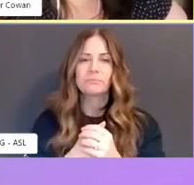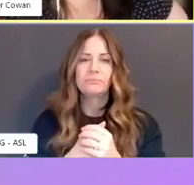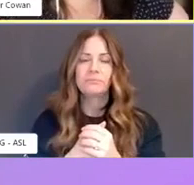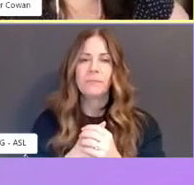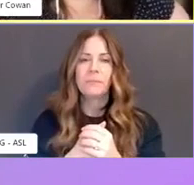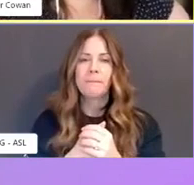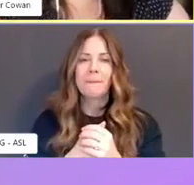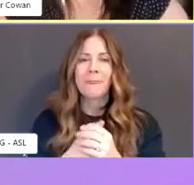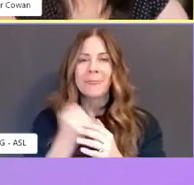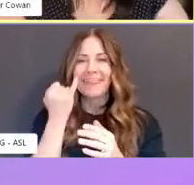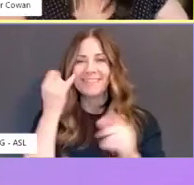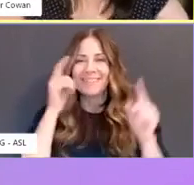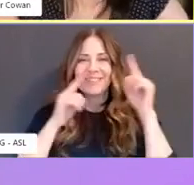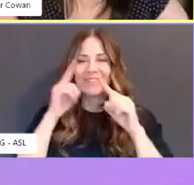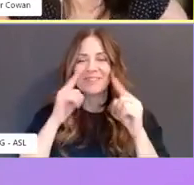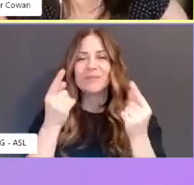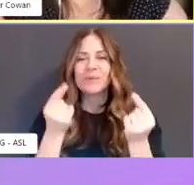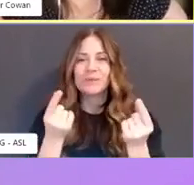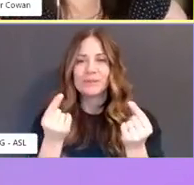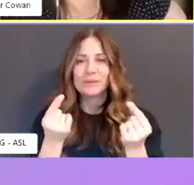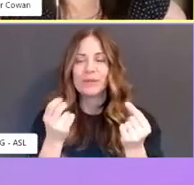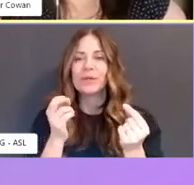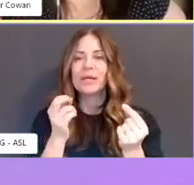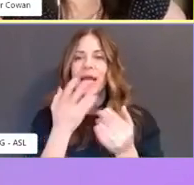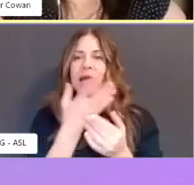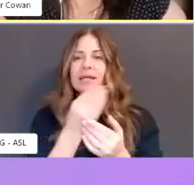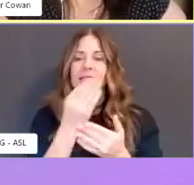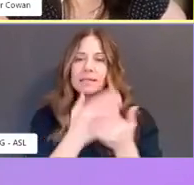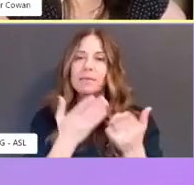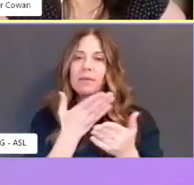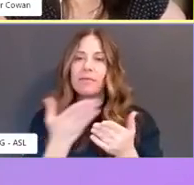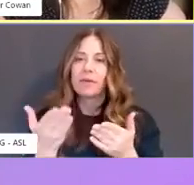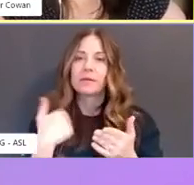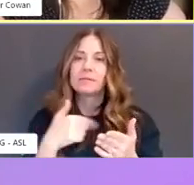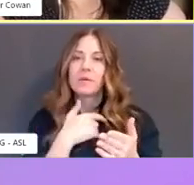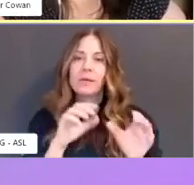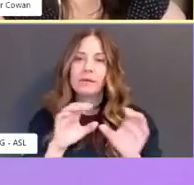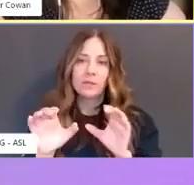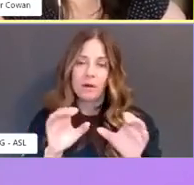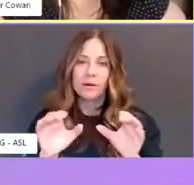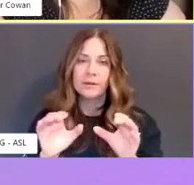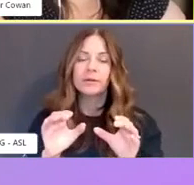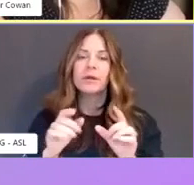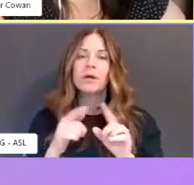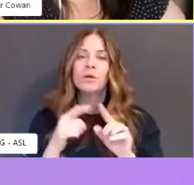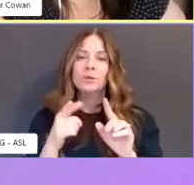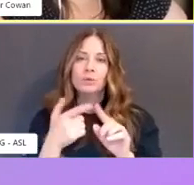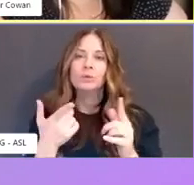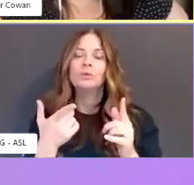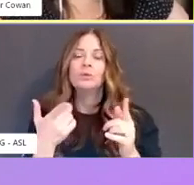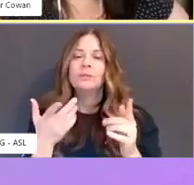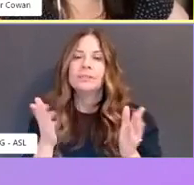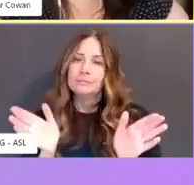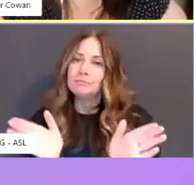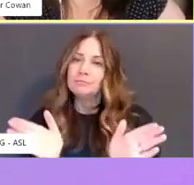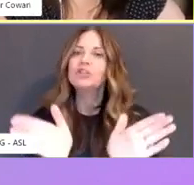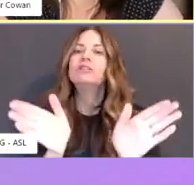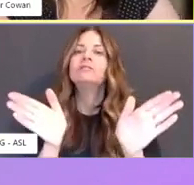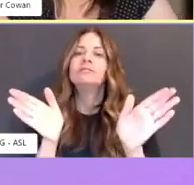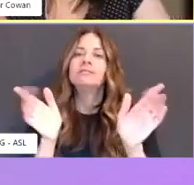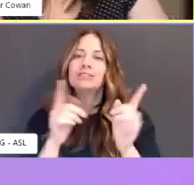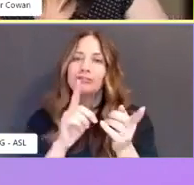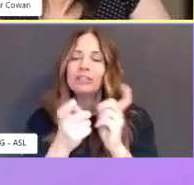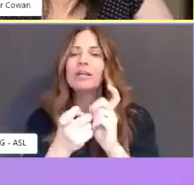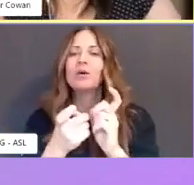So if you're wondering what we're doing and some of the things that we've done to push the envelope, we